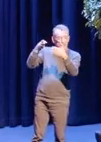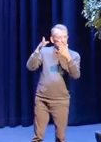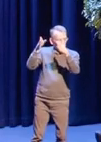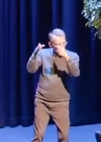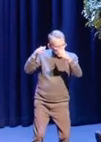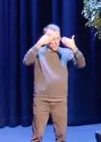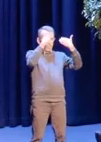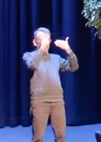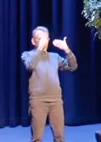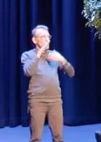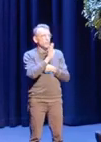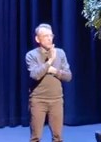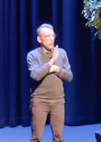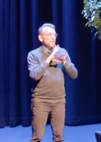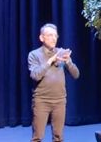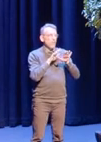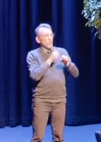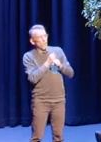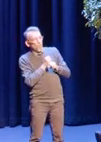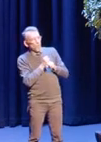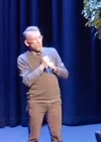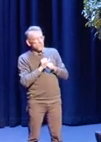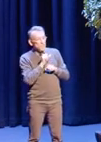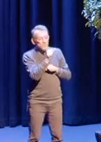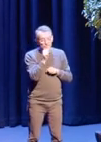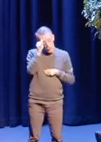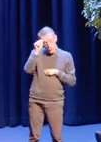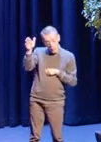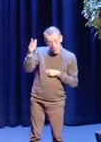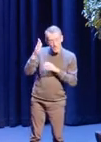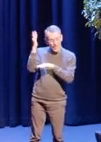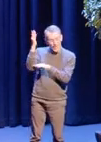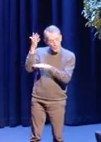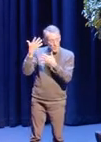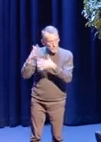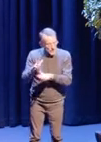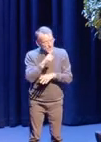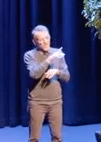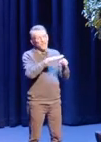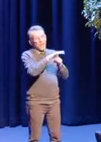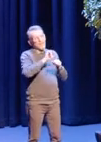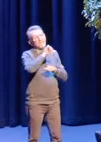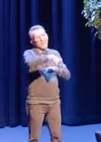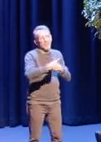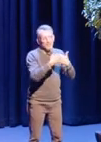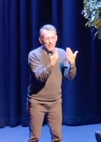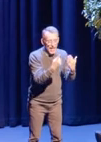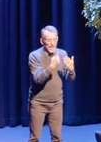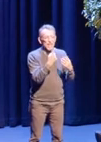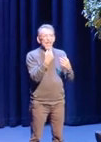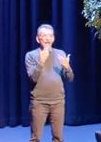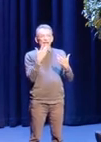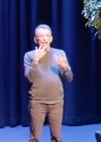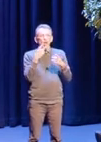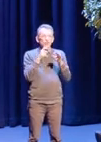told them the next day, and I told my lecturers as well, and I think I got loads of emojis and celebrations from